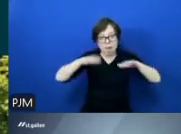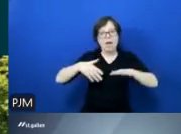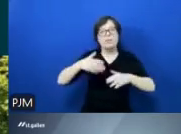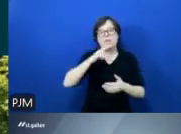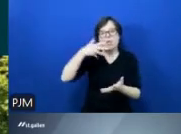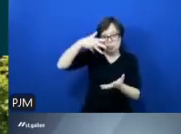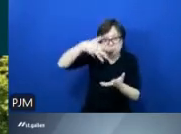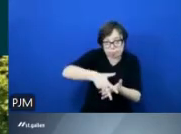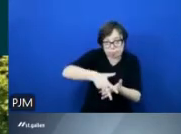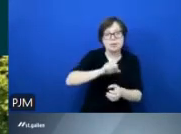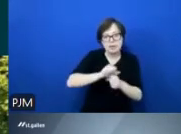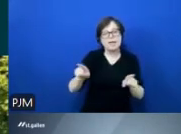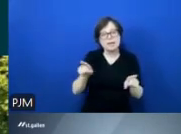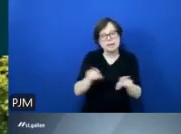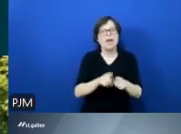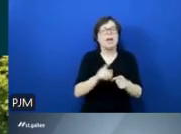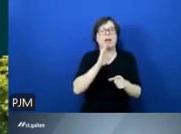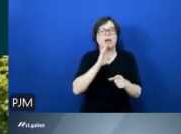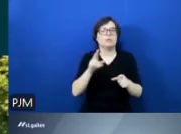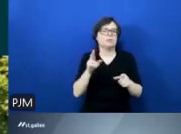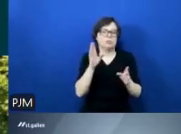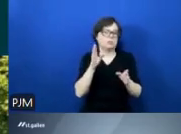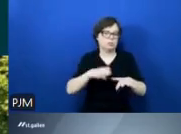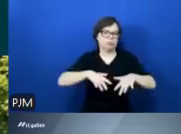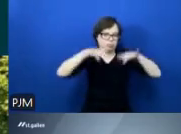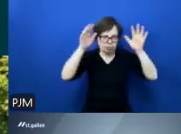possible. Another example is a pond